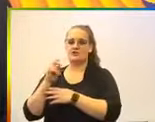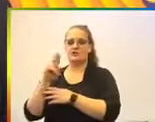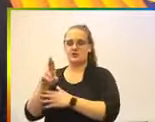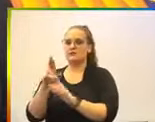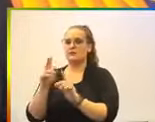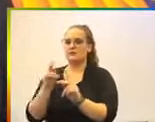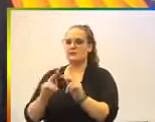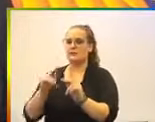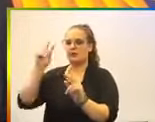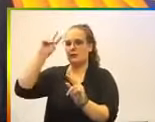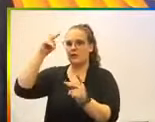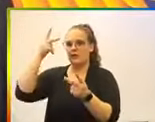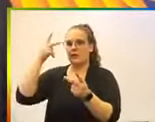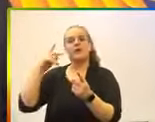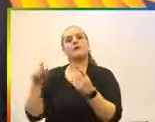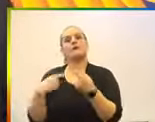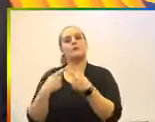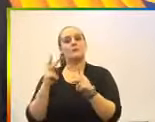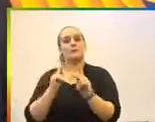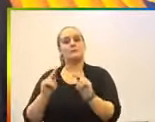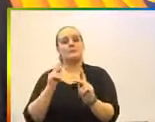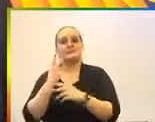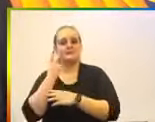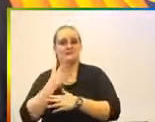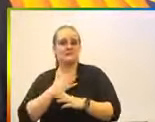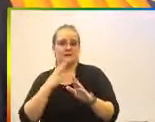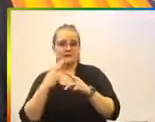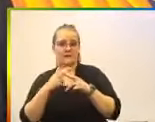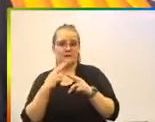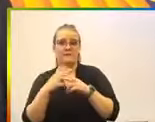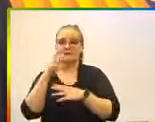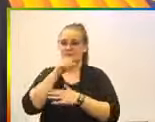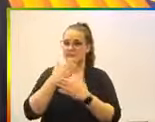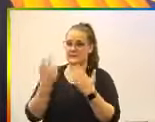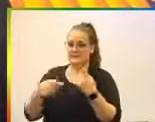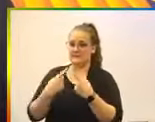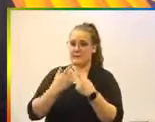When people see my name, they make assumptions about my gender.